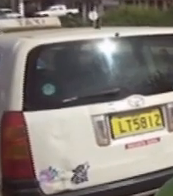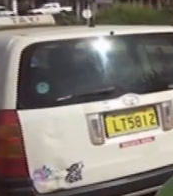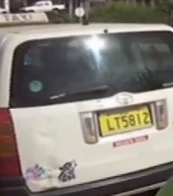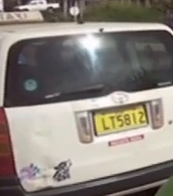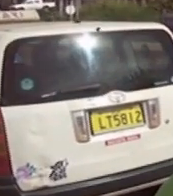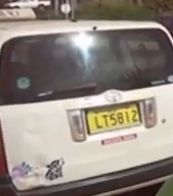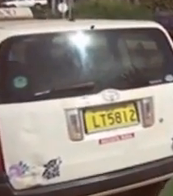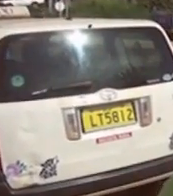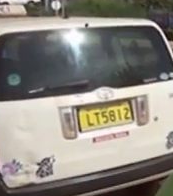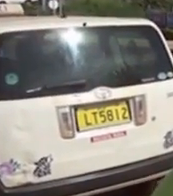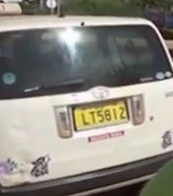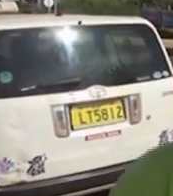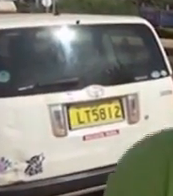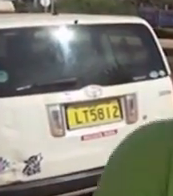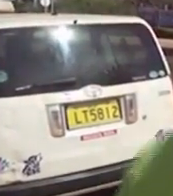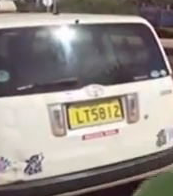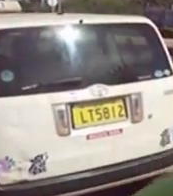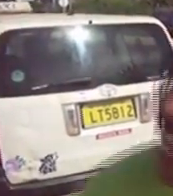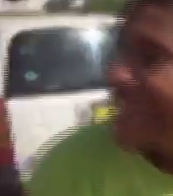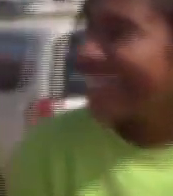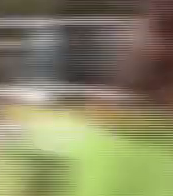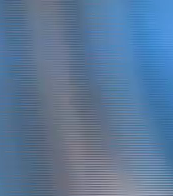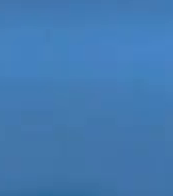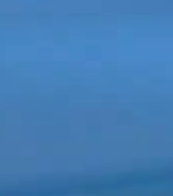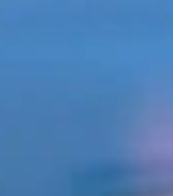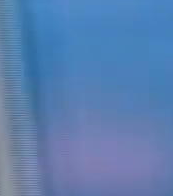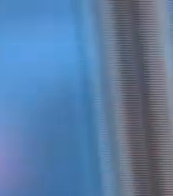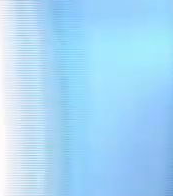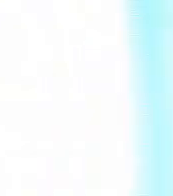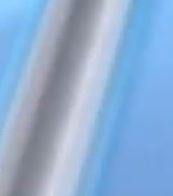Nagaranga. Today FM rocks.